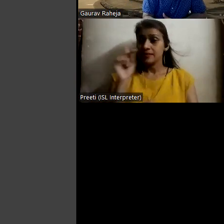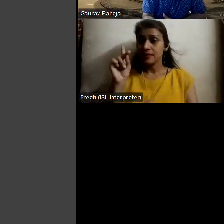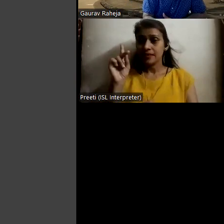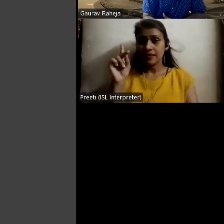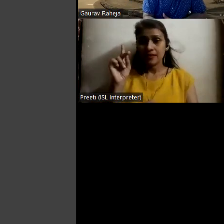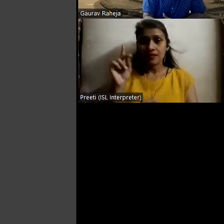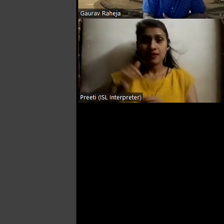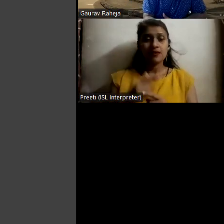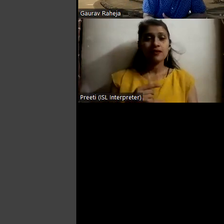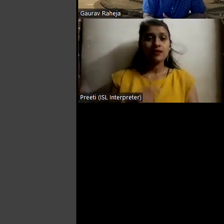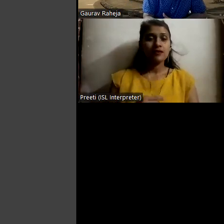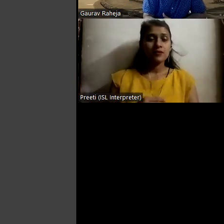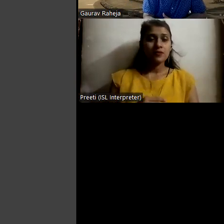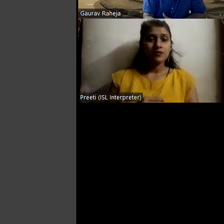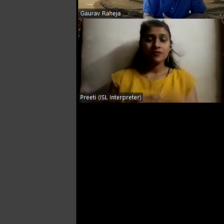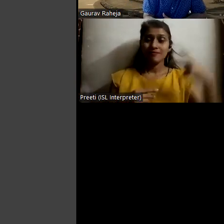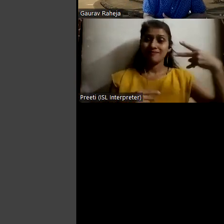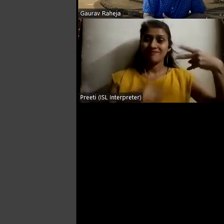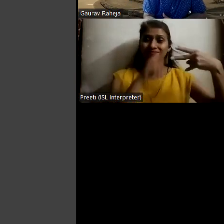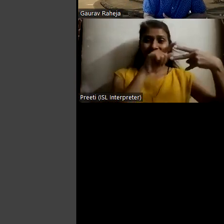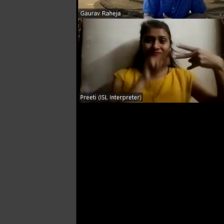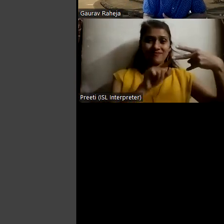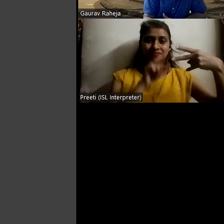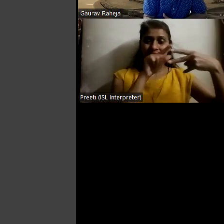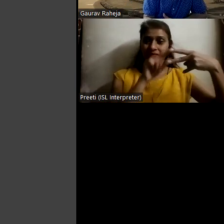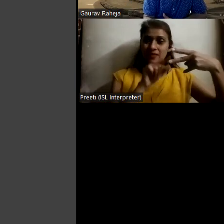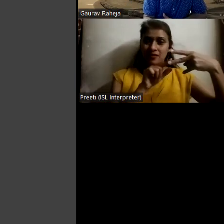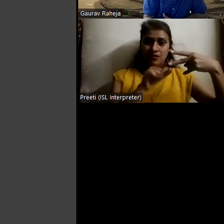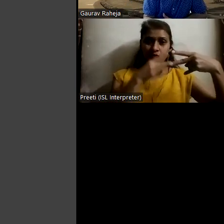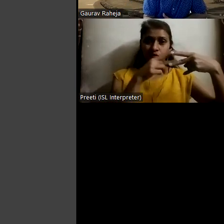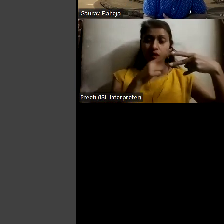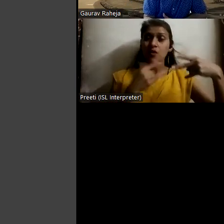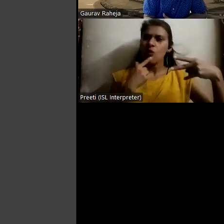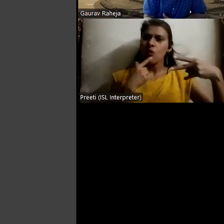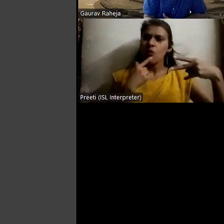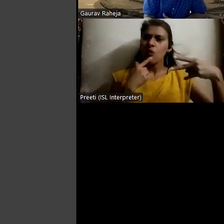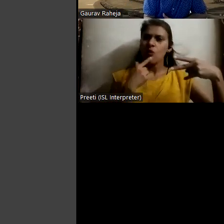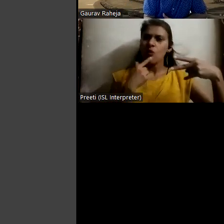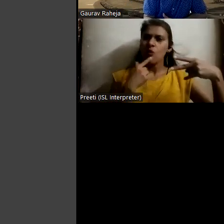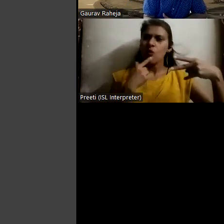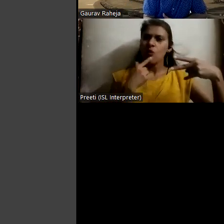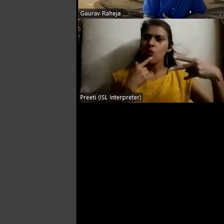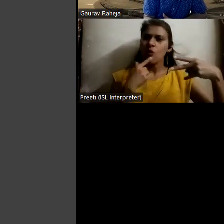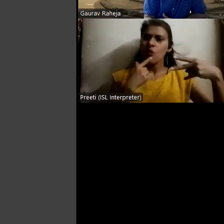the statement made in the beginning was, is there a versus?